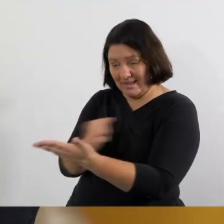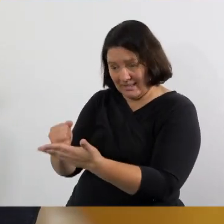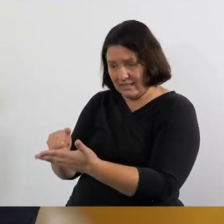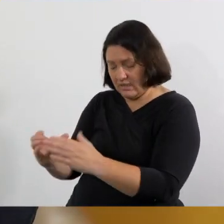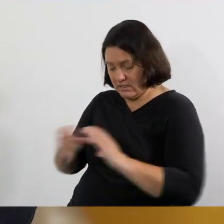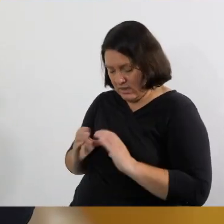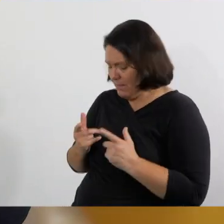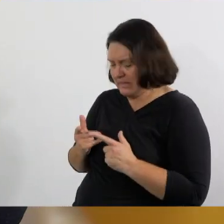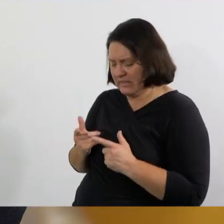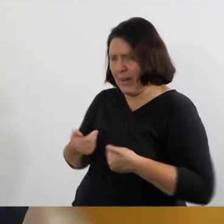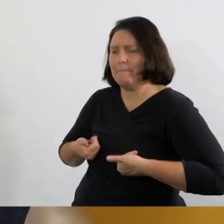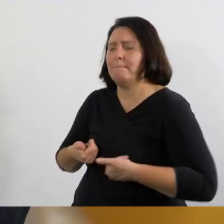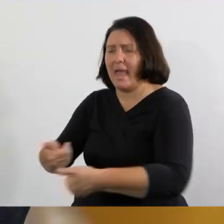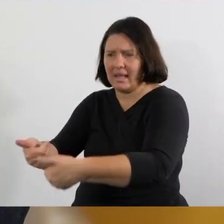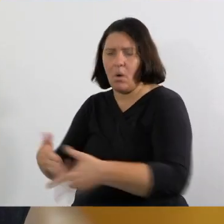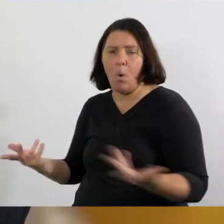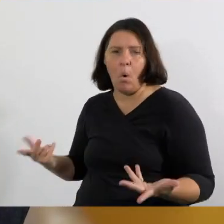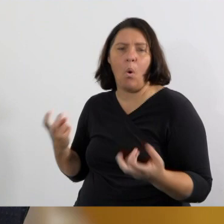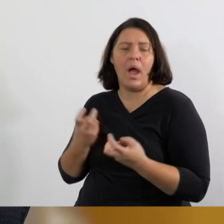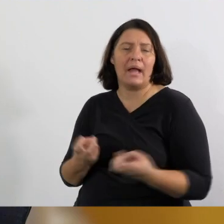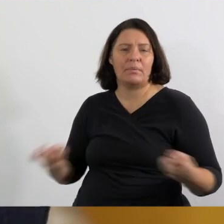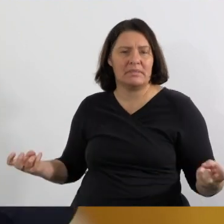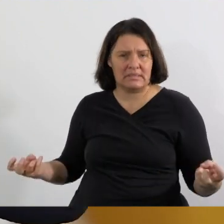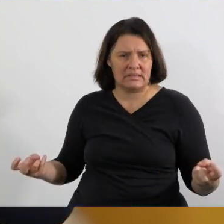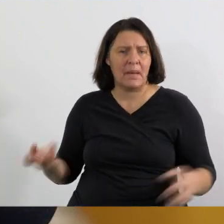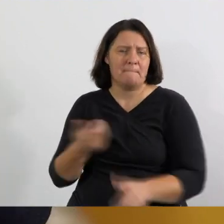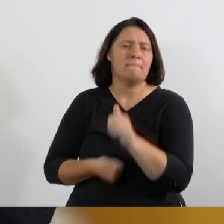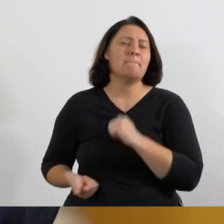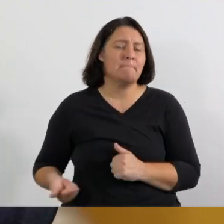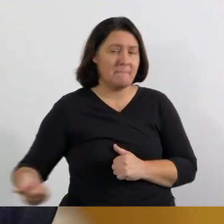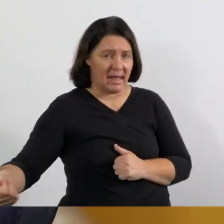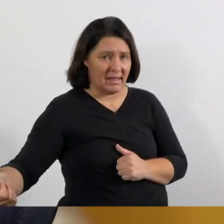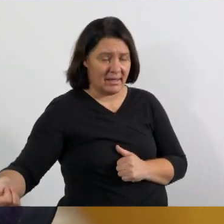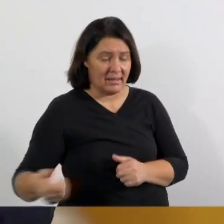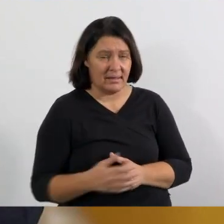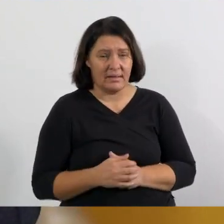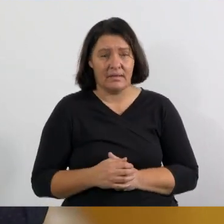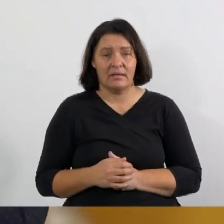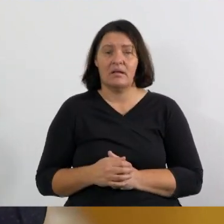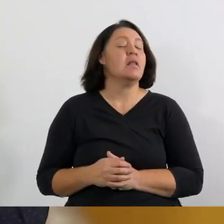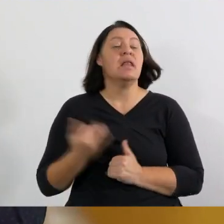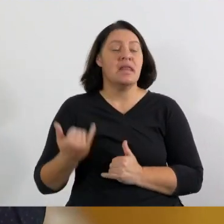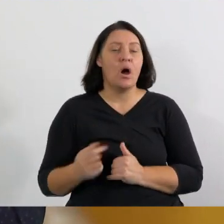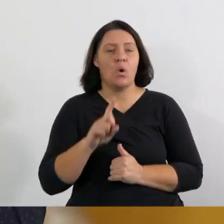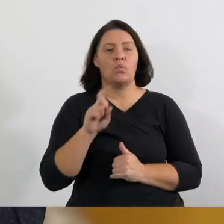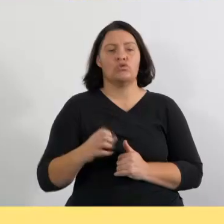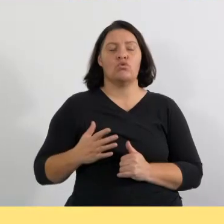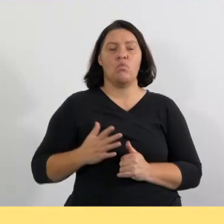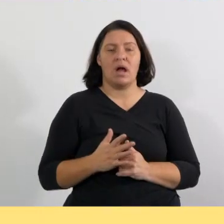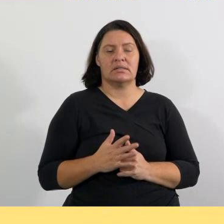goods, or it could be equipment that we purchased and we have returned it. The question now wants us